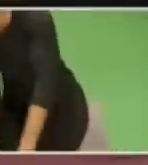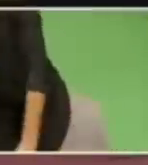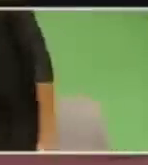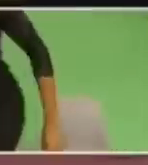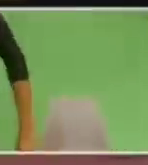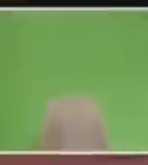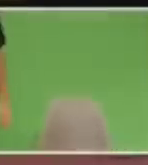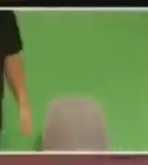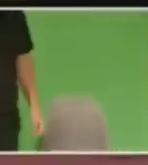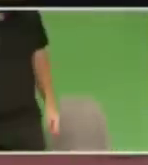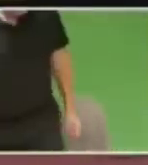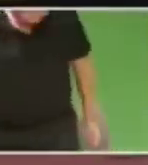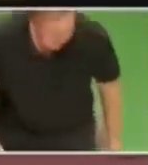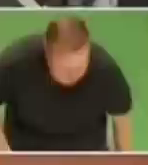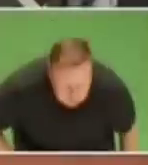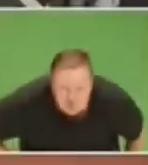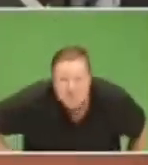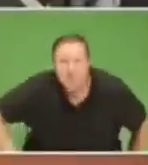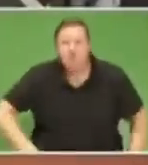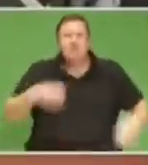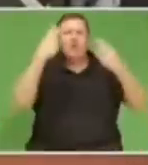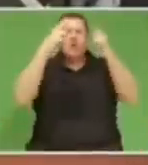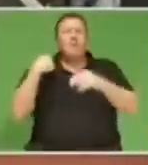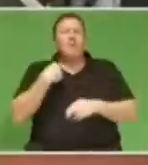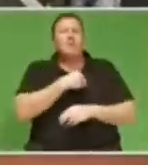Yes, Honourable Member, why are you rising?